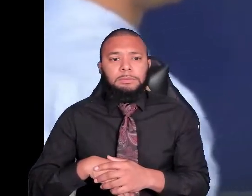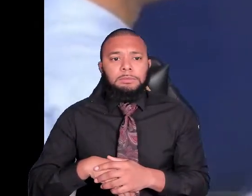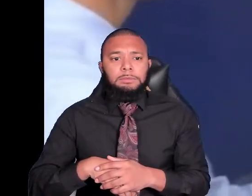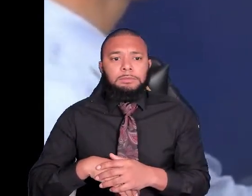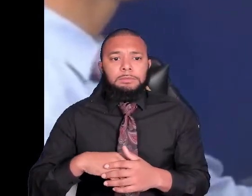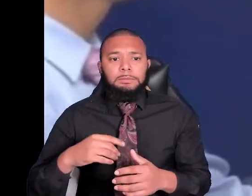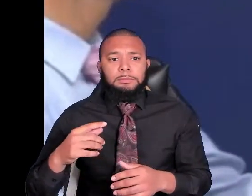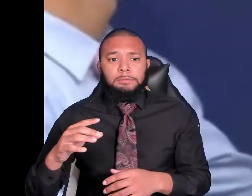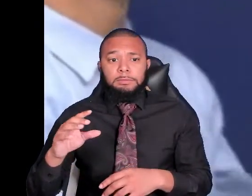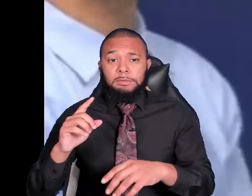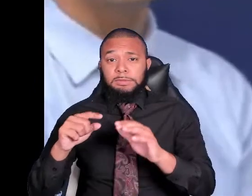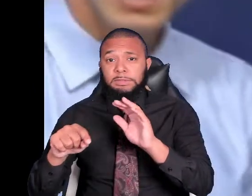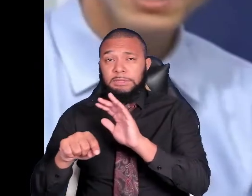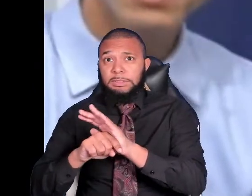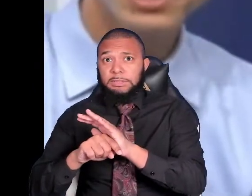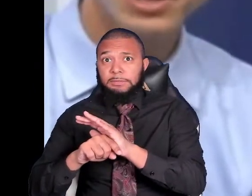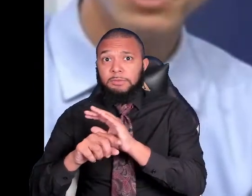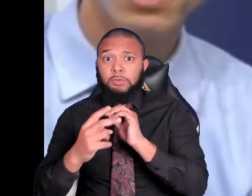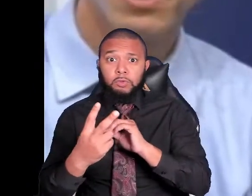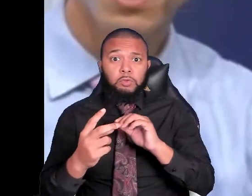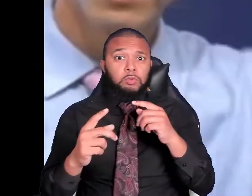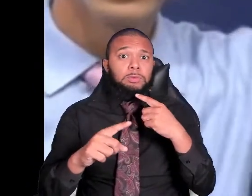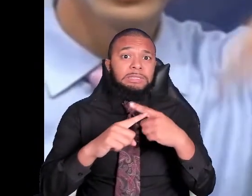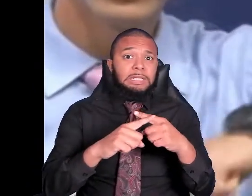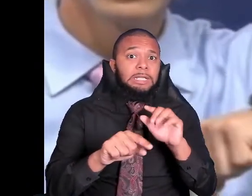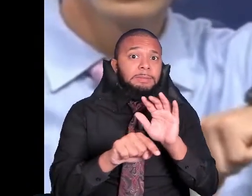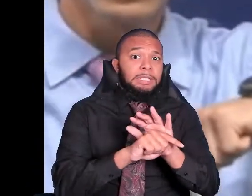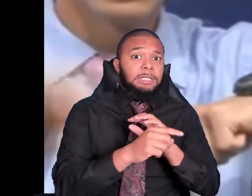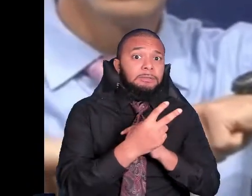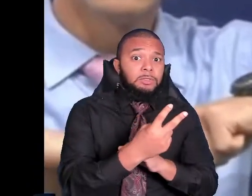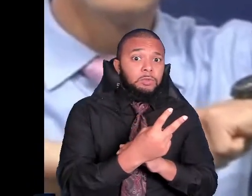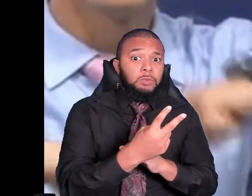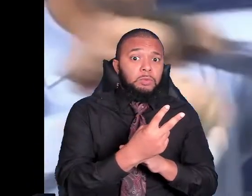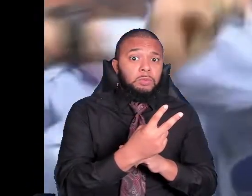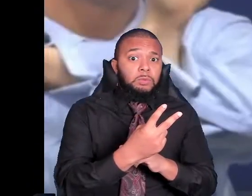equal to negative 2 times negative 2